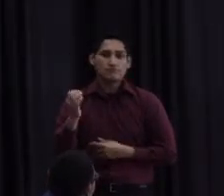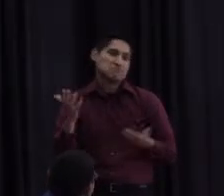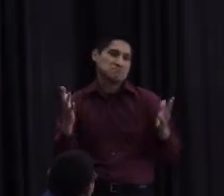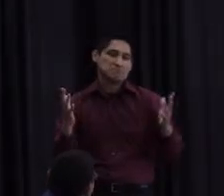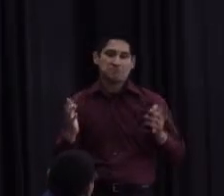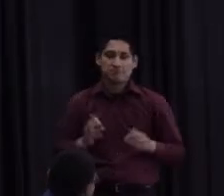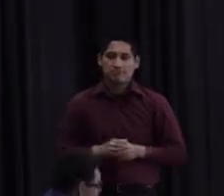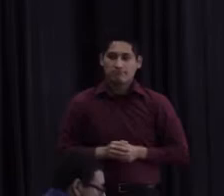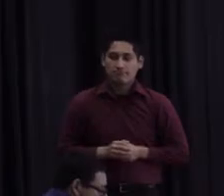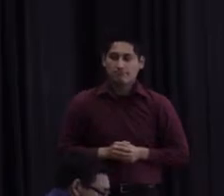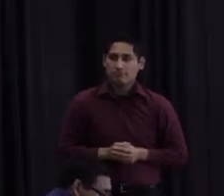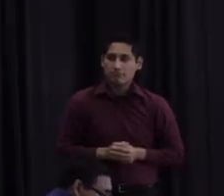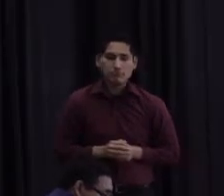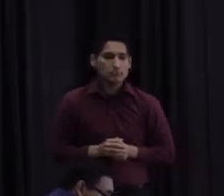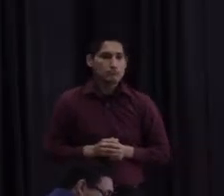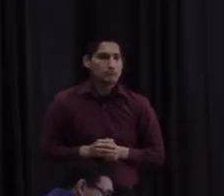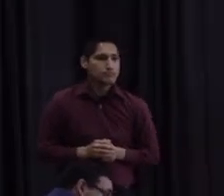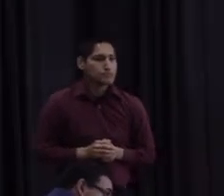So,